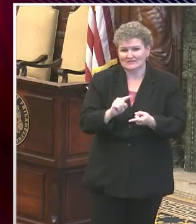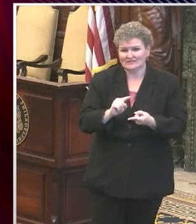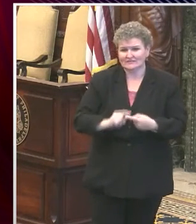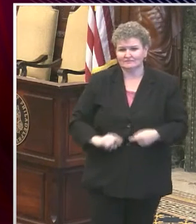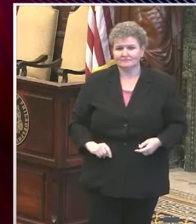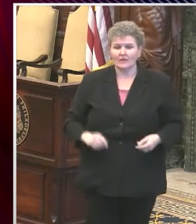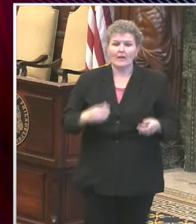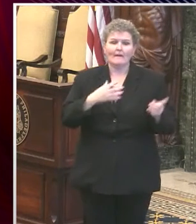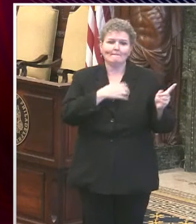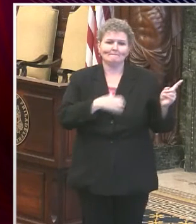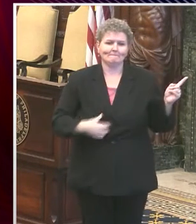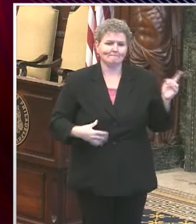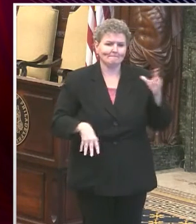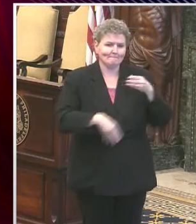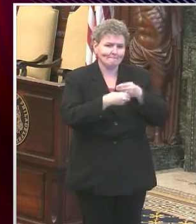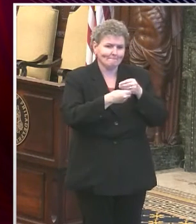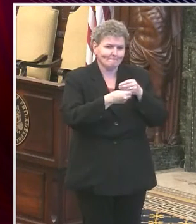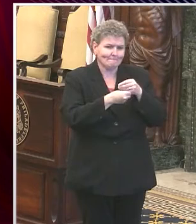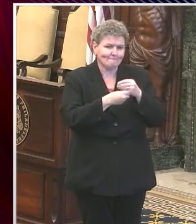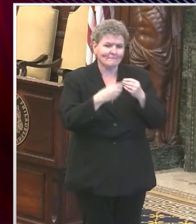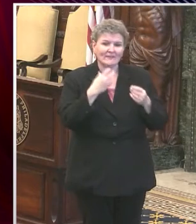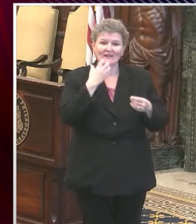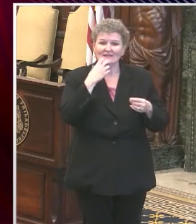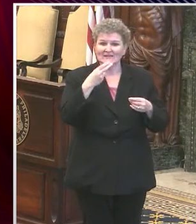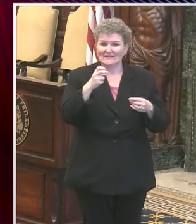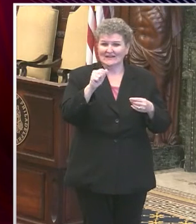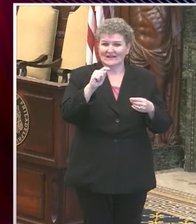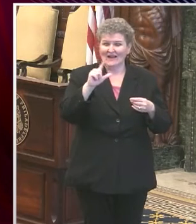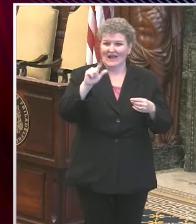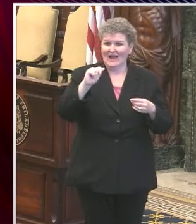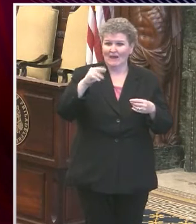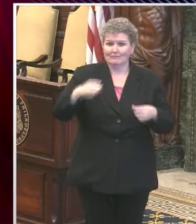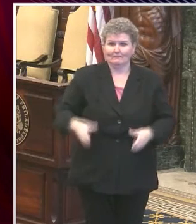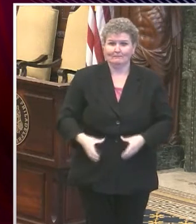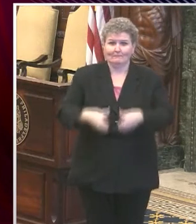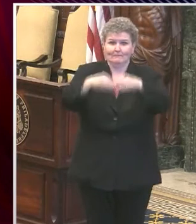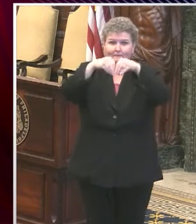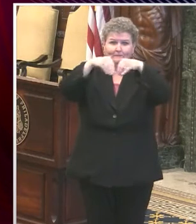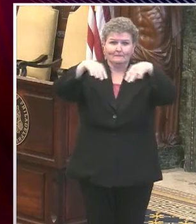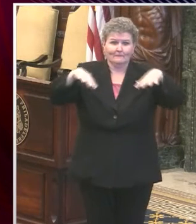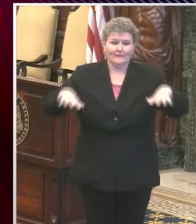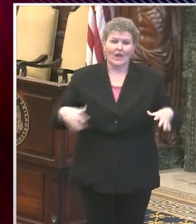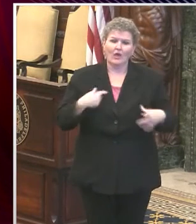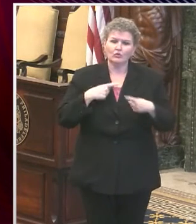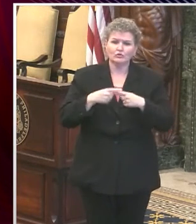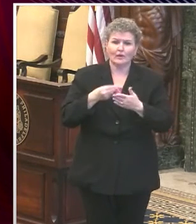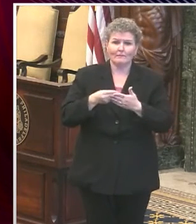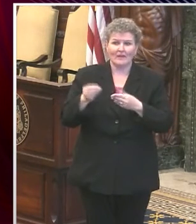the manufacturers are way behind in orders. Ironically, I tried to buy a refrigerator